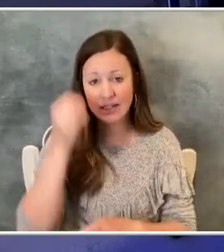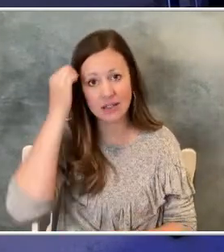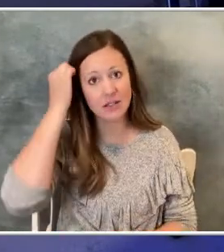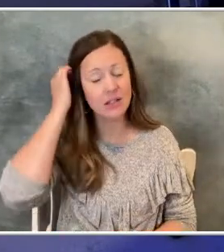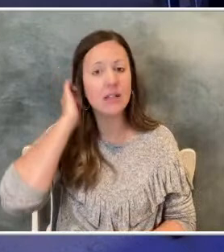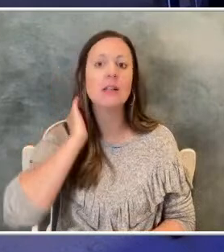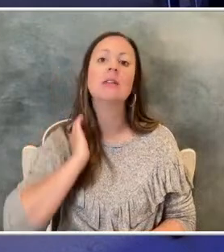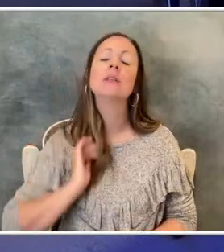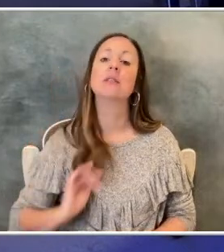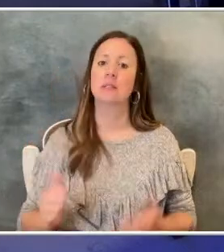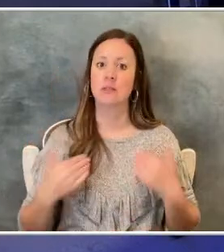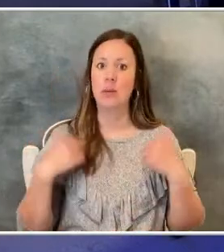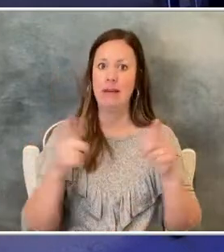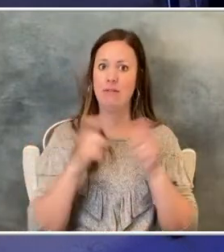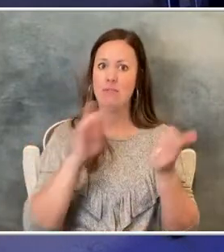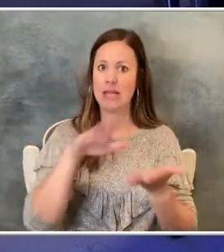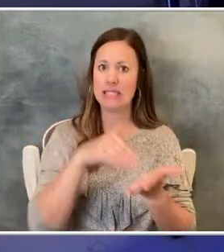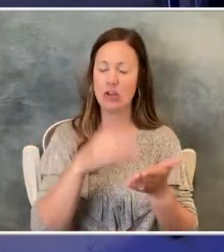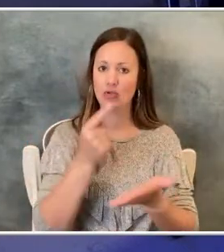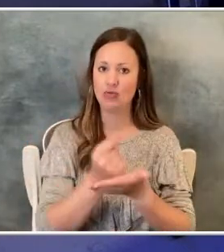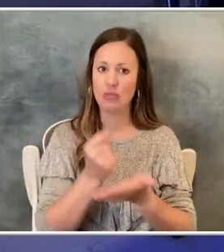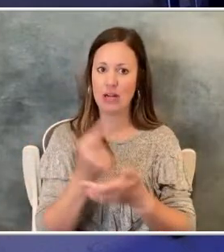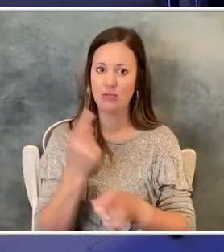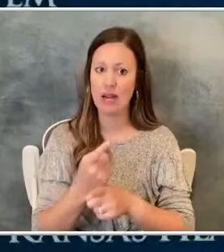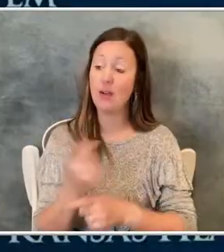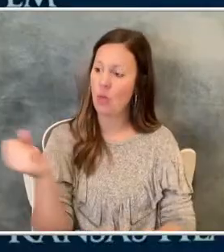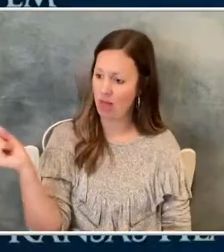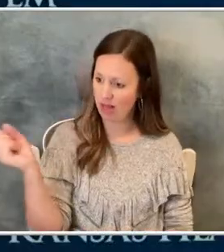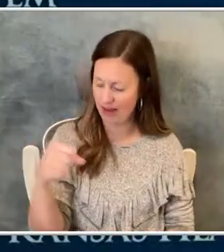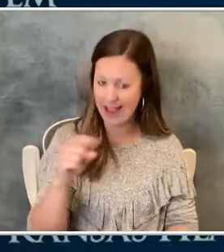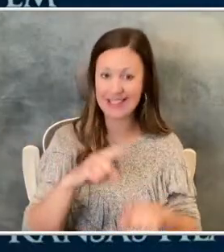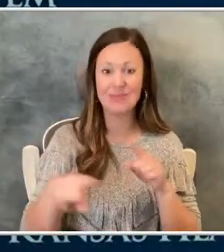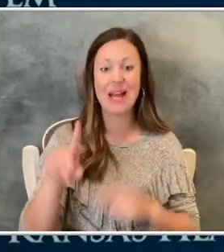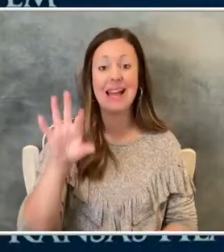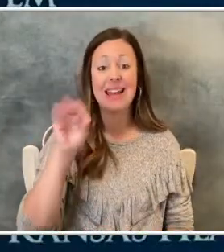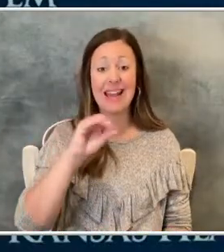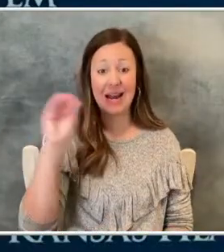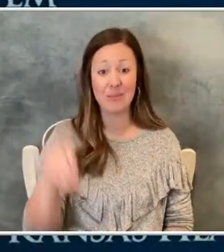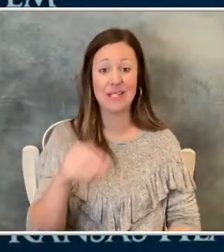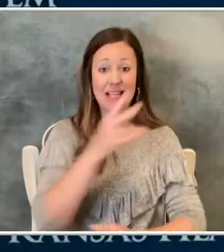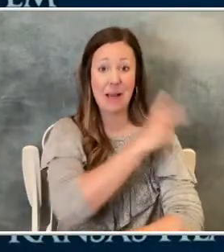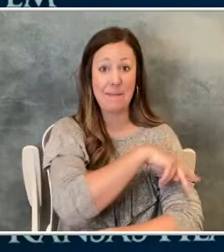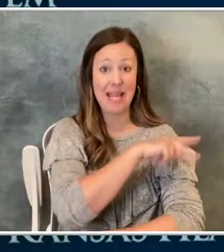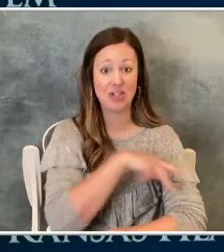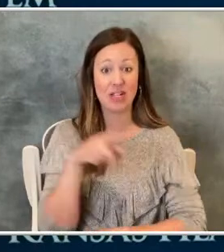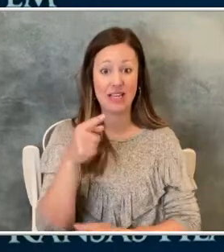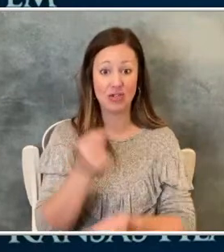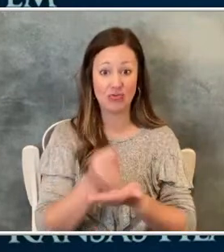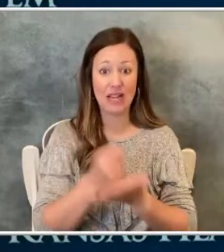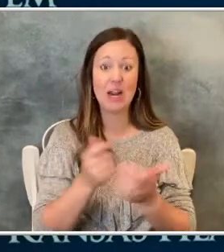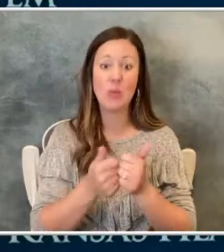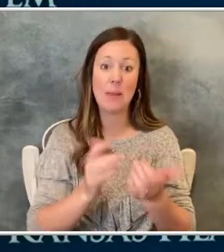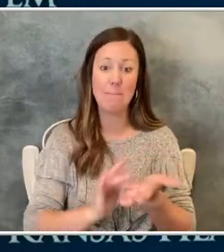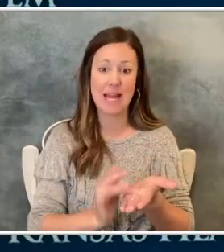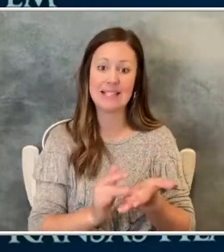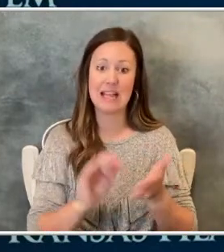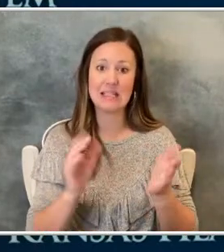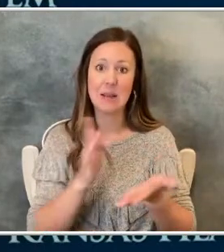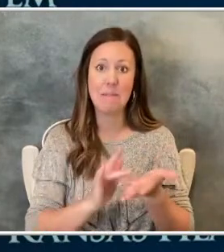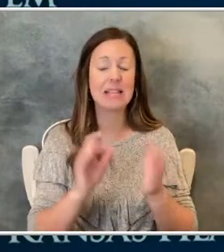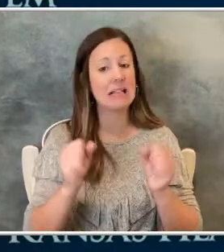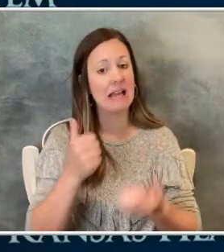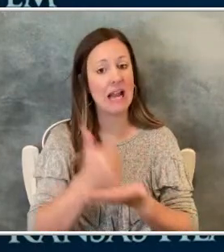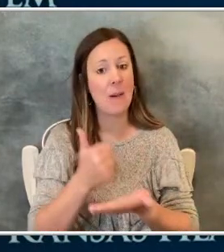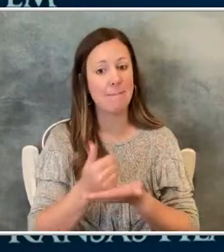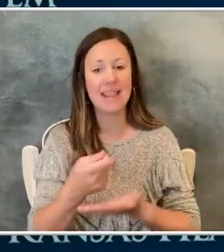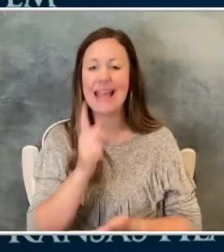country, correct? Well, yes, but 90-some-odd% of these patients are treated with medications. Medications. They don't need? No,